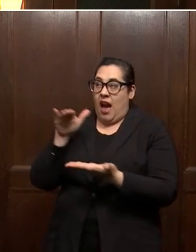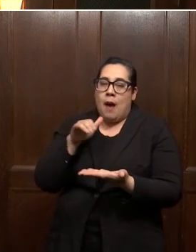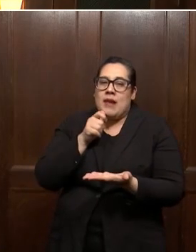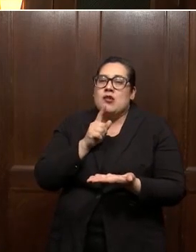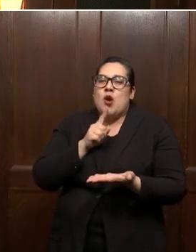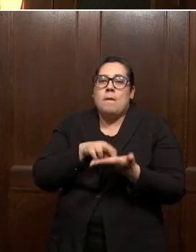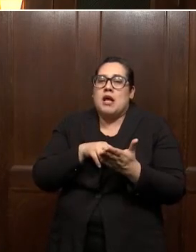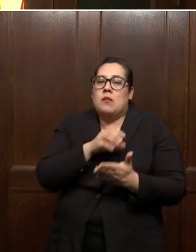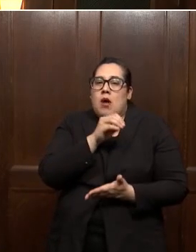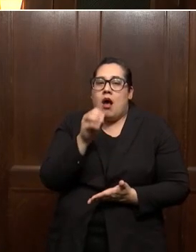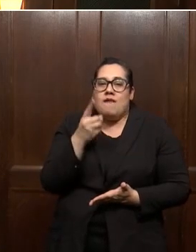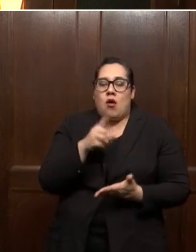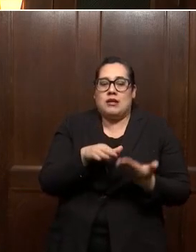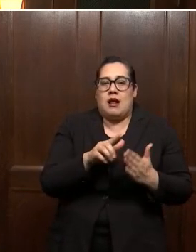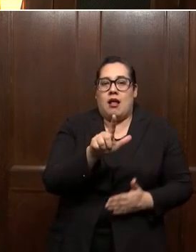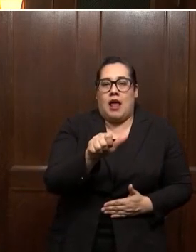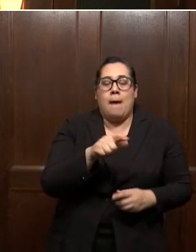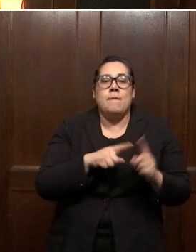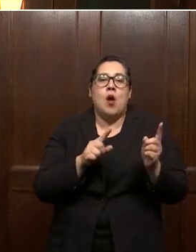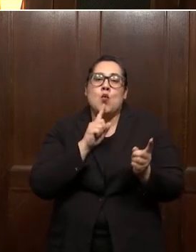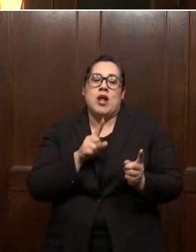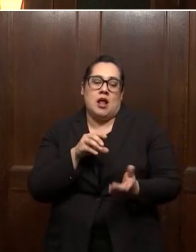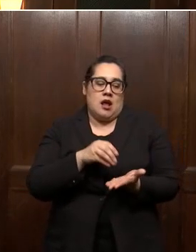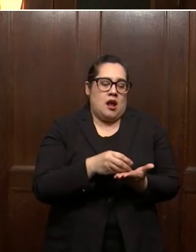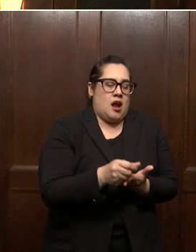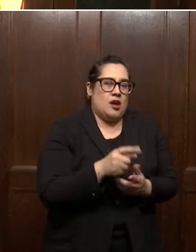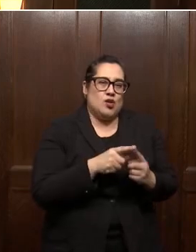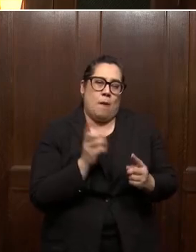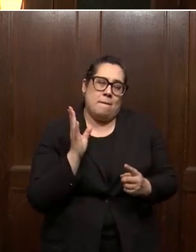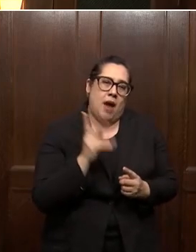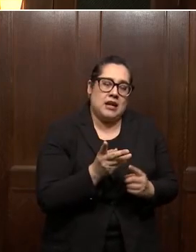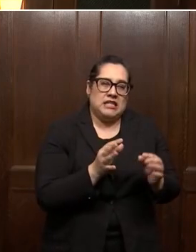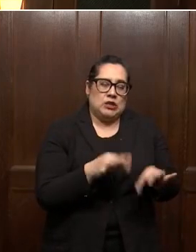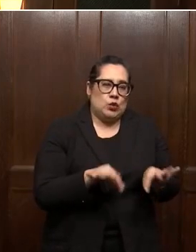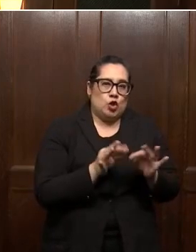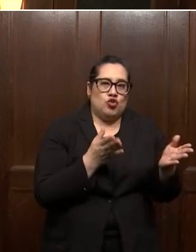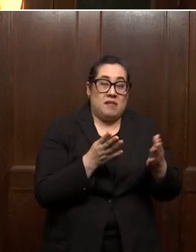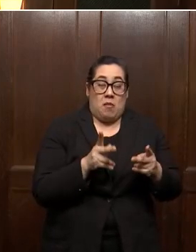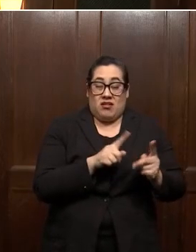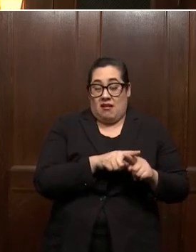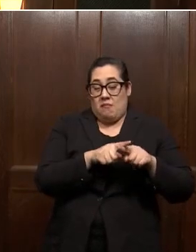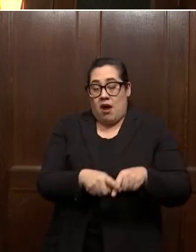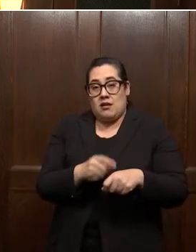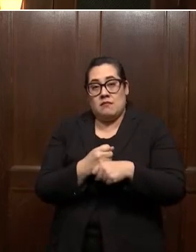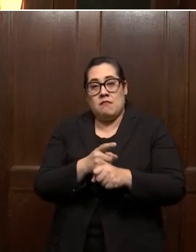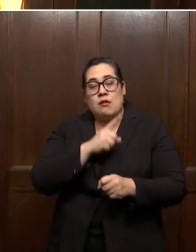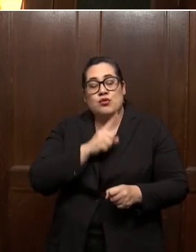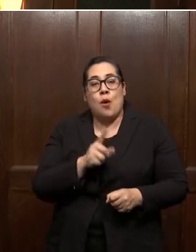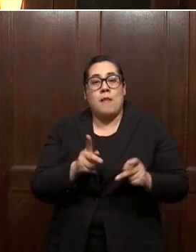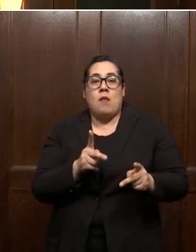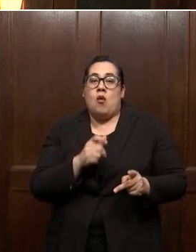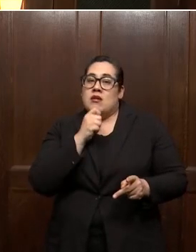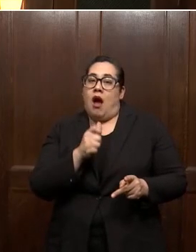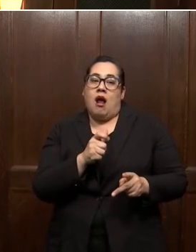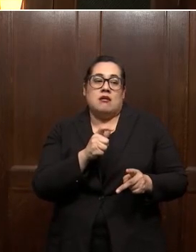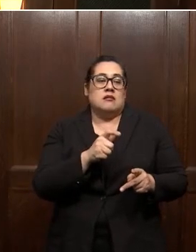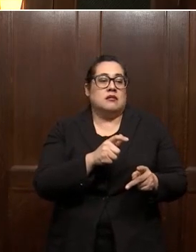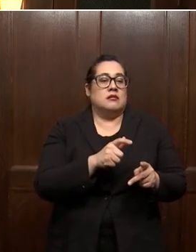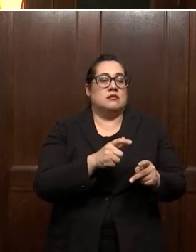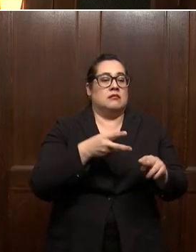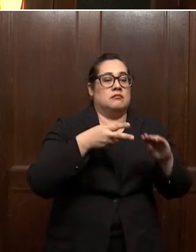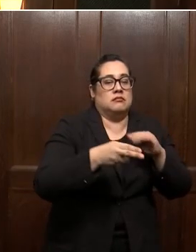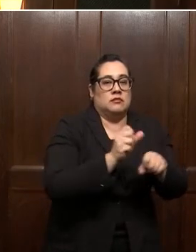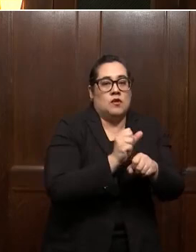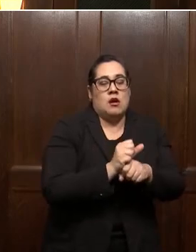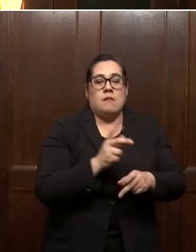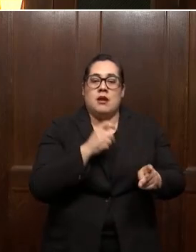would be, but it'd go a large way to restoring critical services that people depend on, to making sure that people weren't furloughed, that people don't,